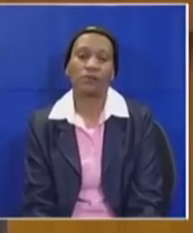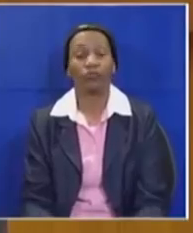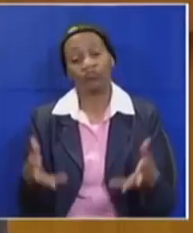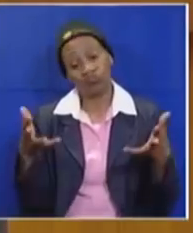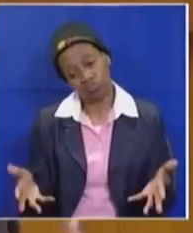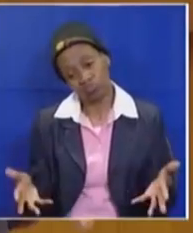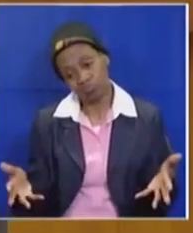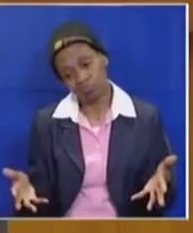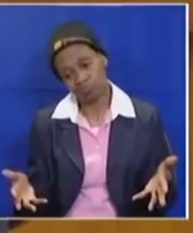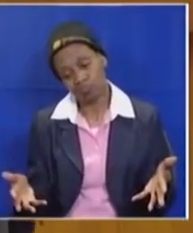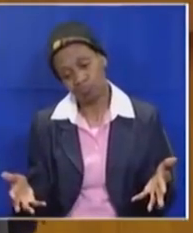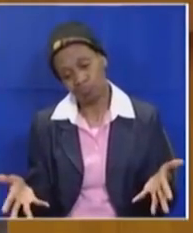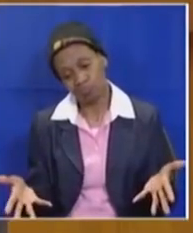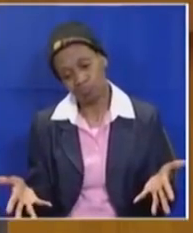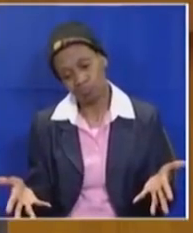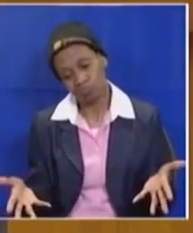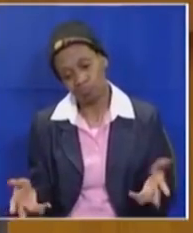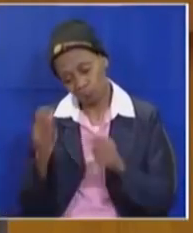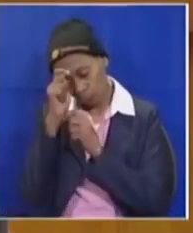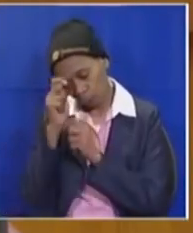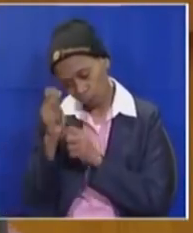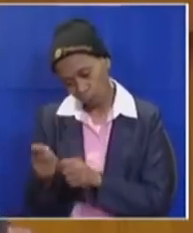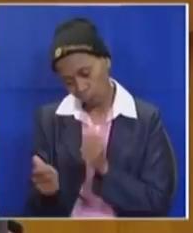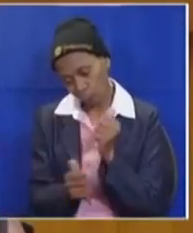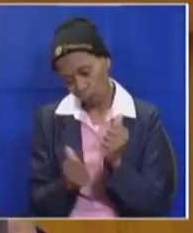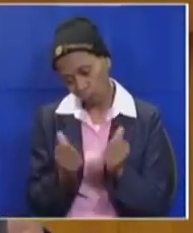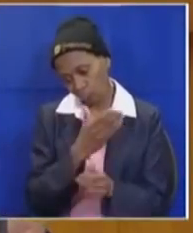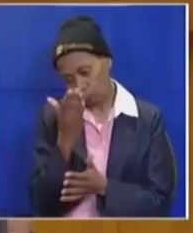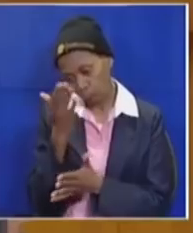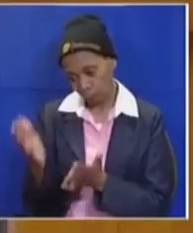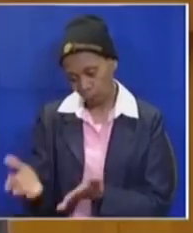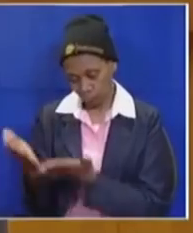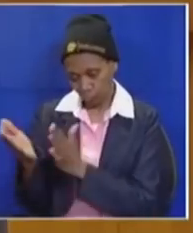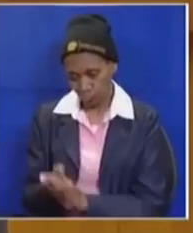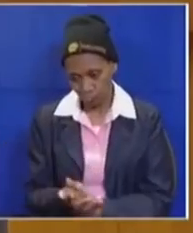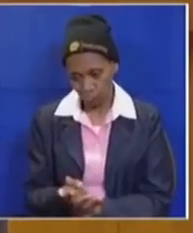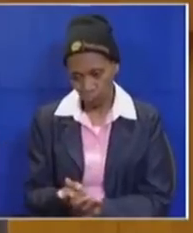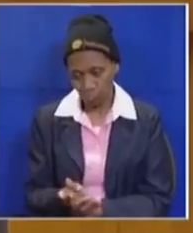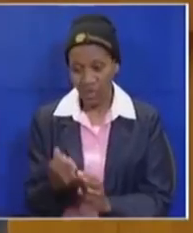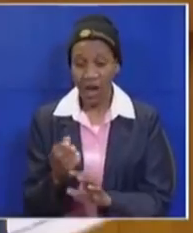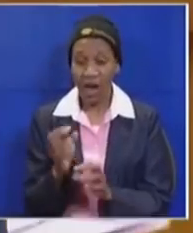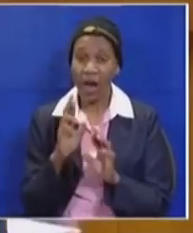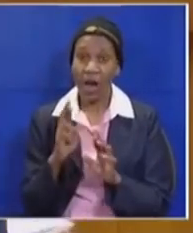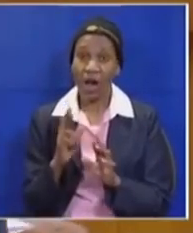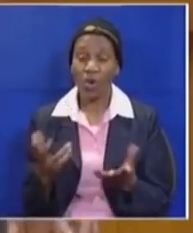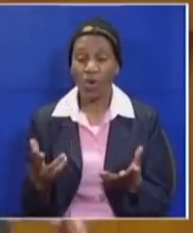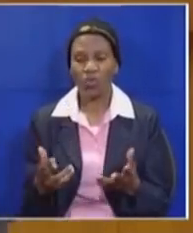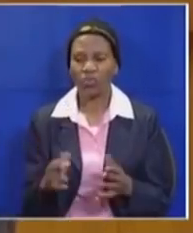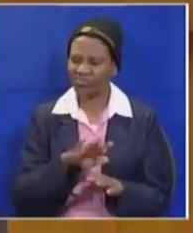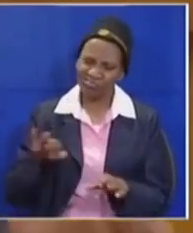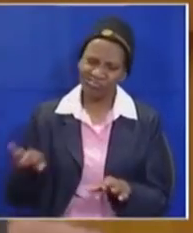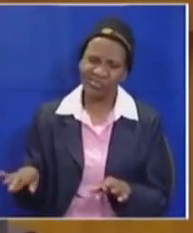Well, Honorable Deputy Speaker, I'm sure we should avoid preambles to our questions because